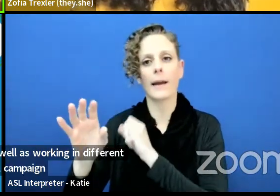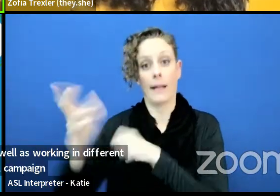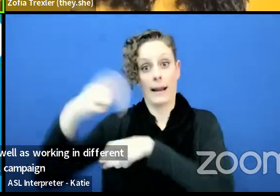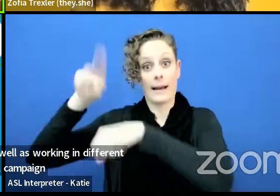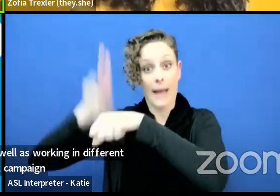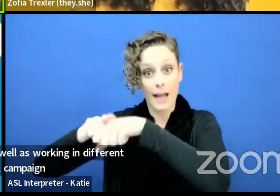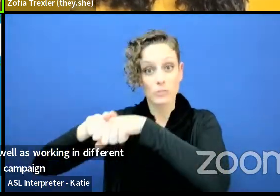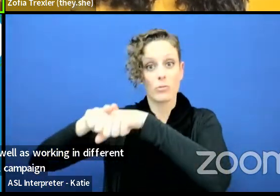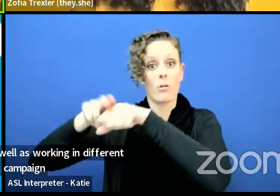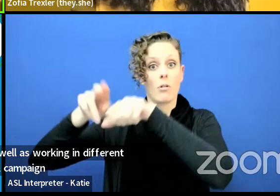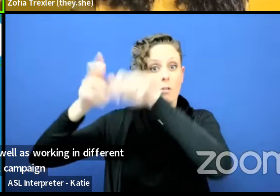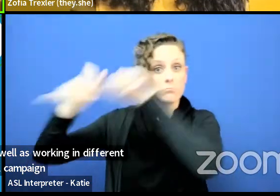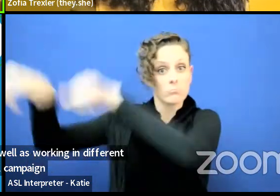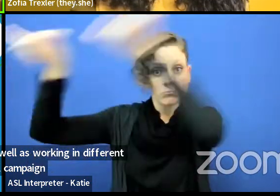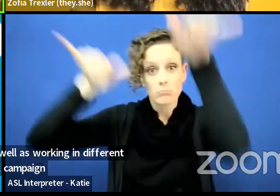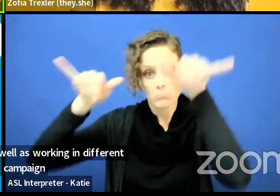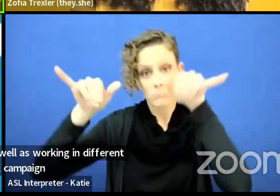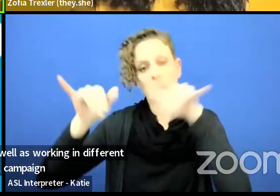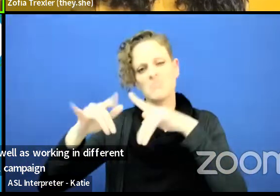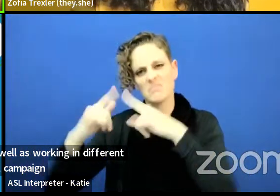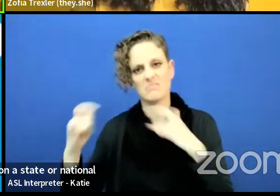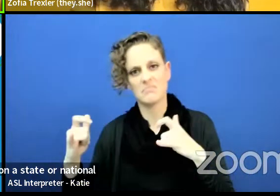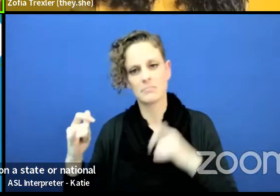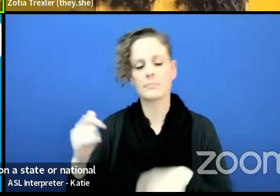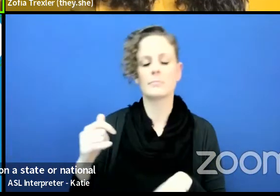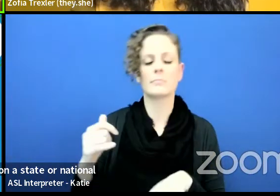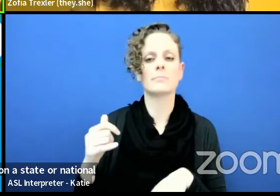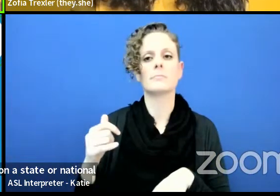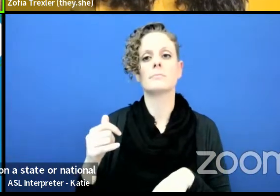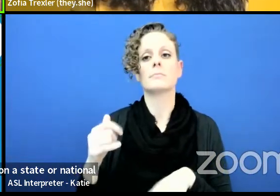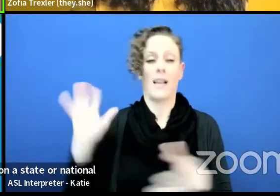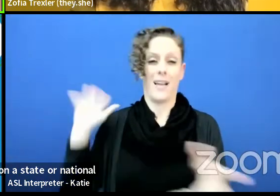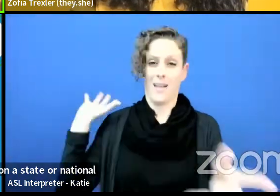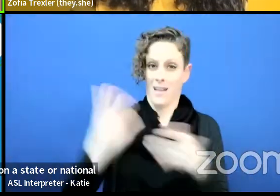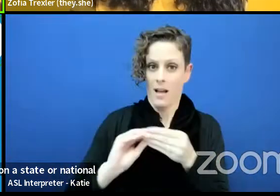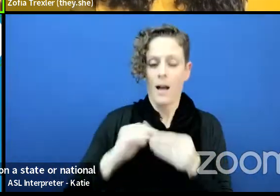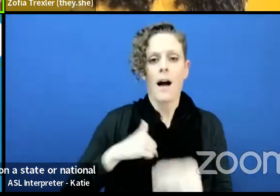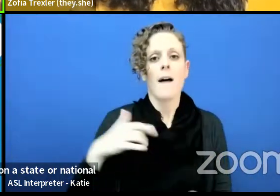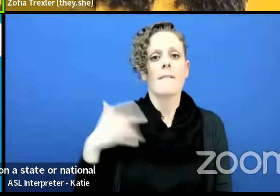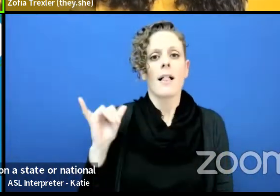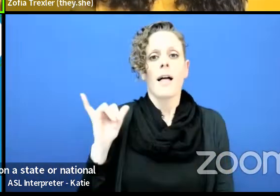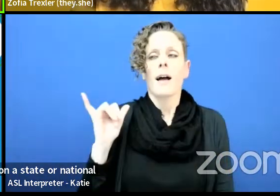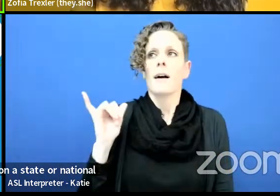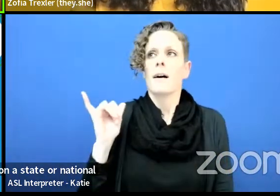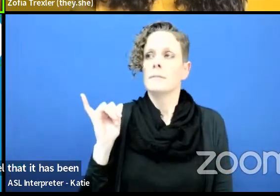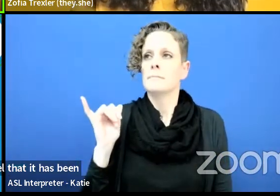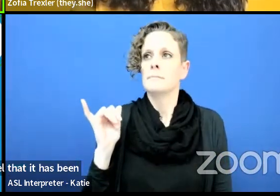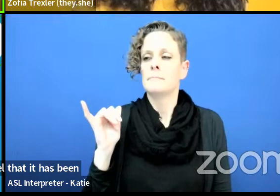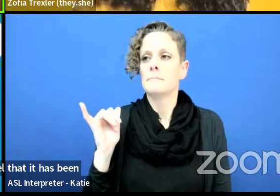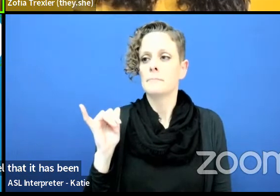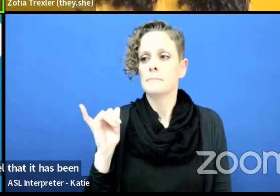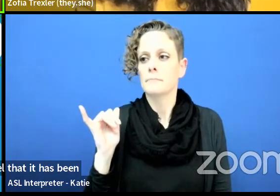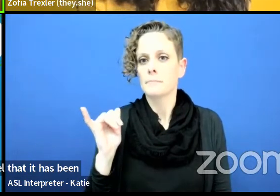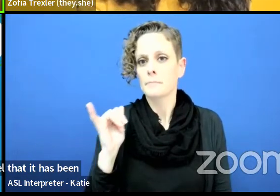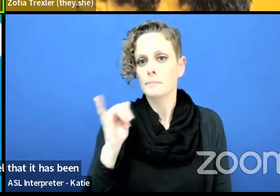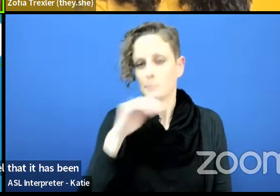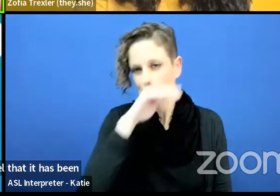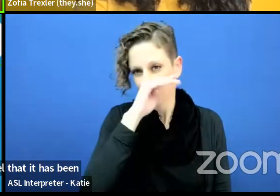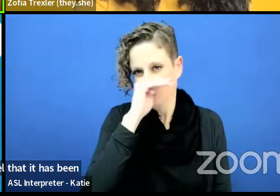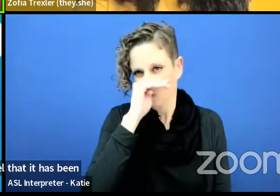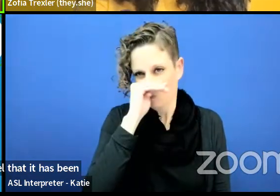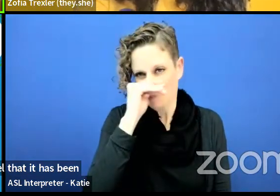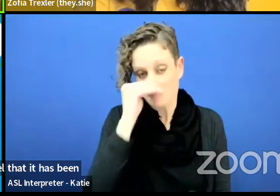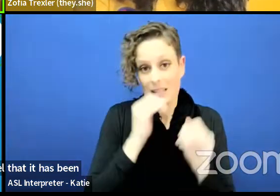level. And I truly feel that it's been a lot in being able to discuss the individual issues